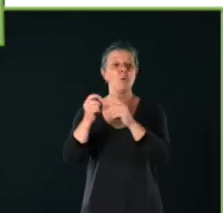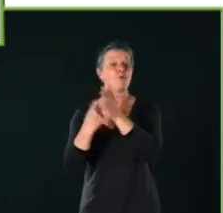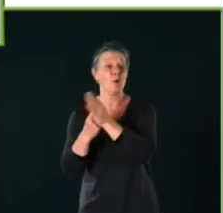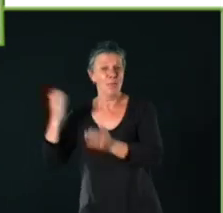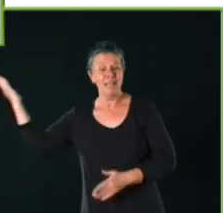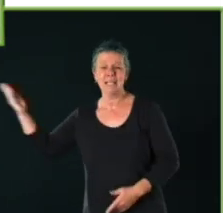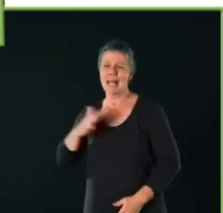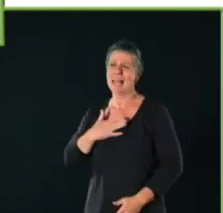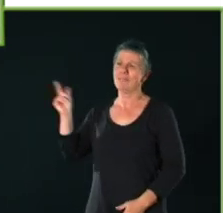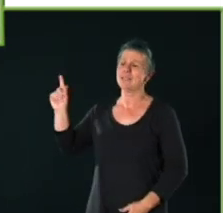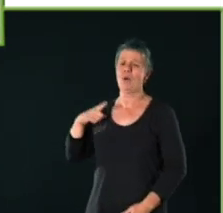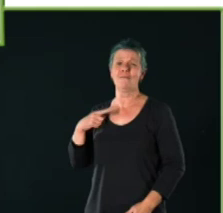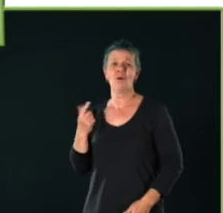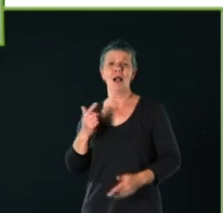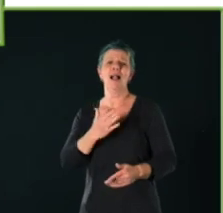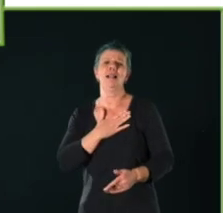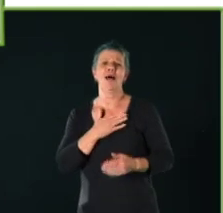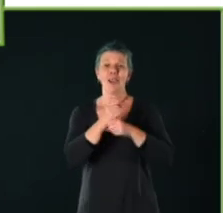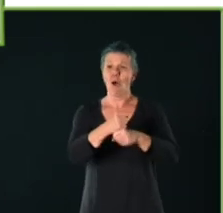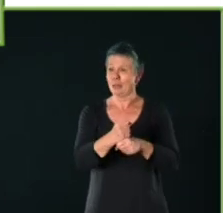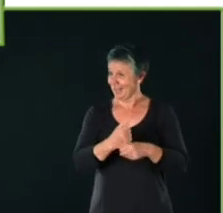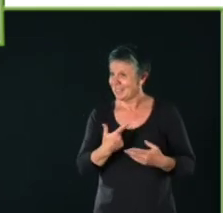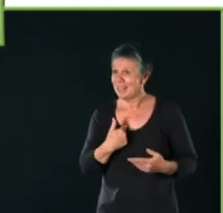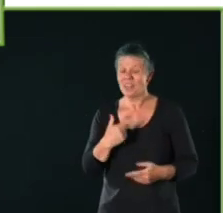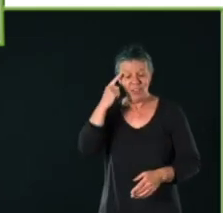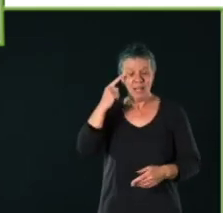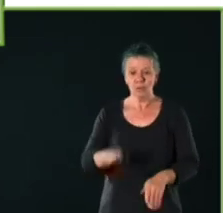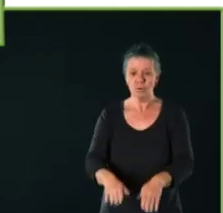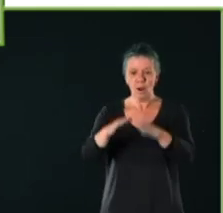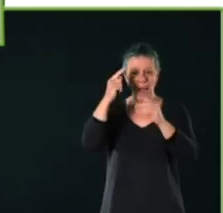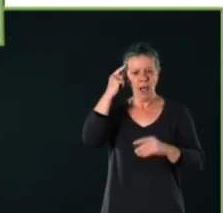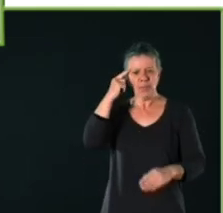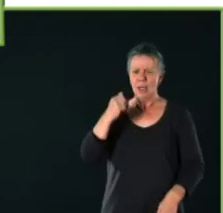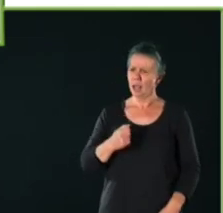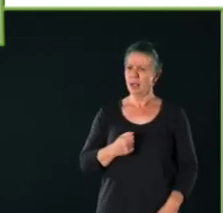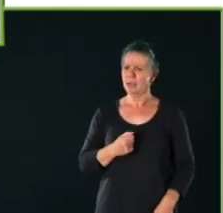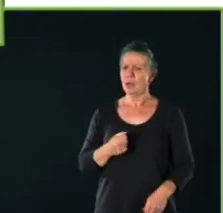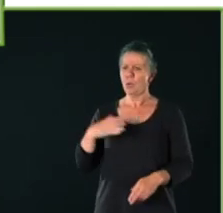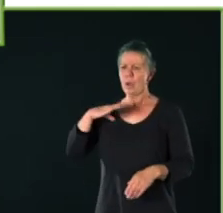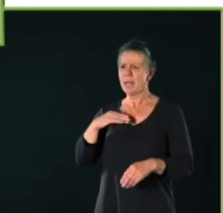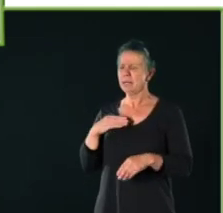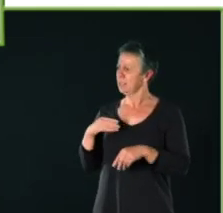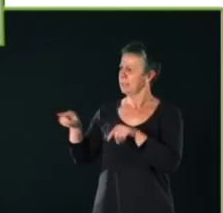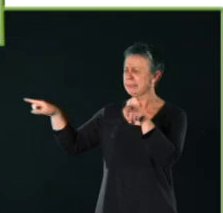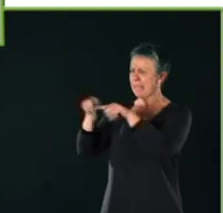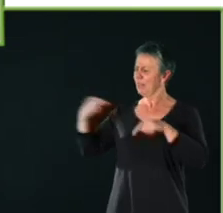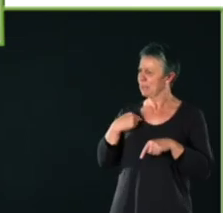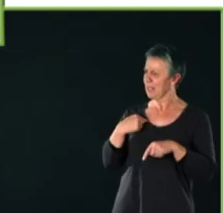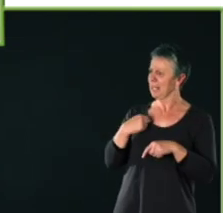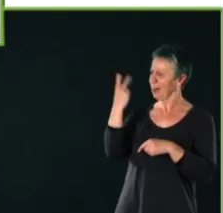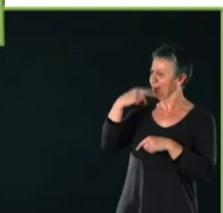Paul Rubens. I love this one because I like the horses, would you believe? And then as I grew up, I realised I look like one of those Rubenesque women